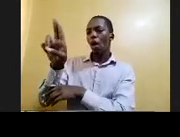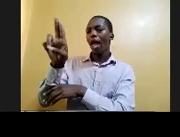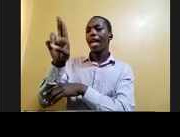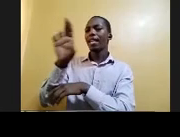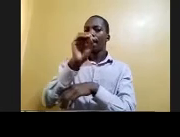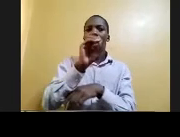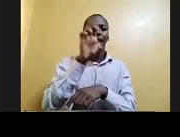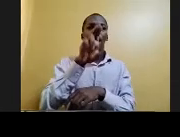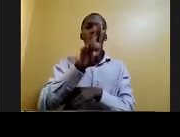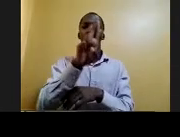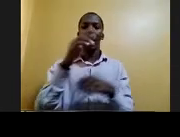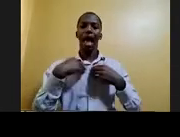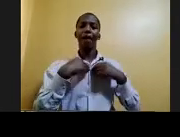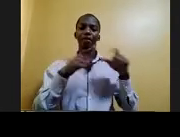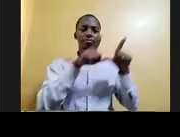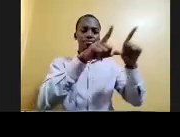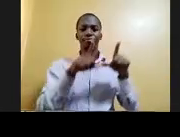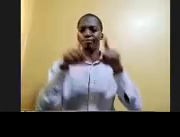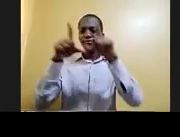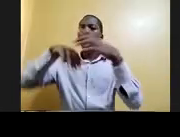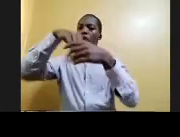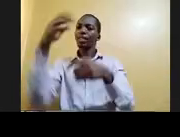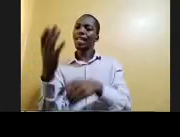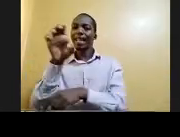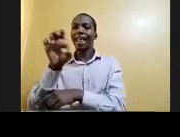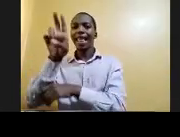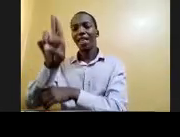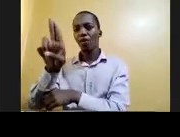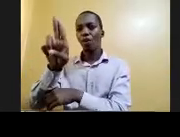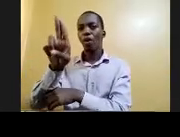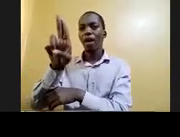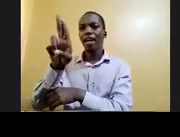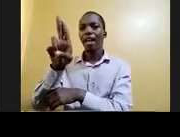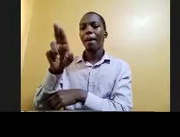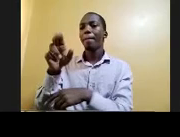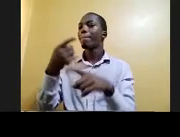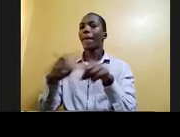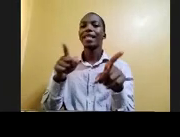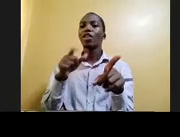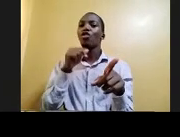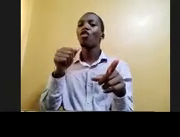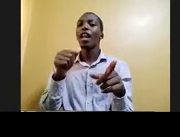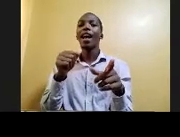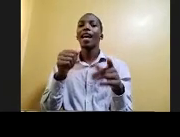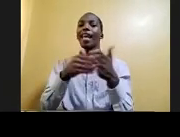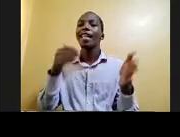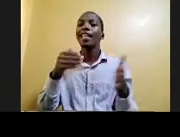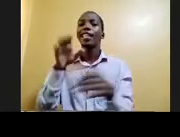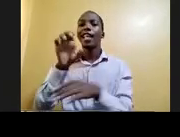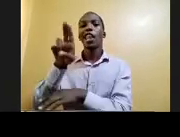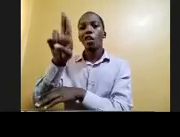and certifications outside the EU, but always now against the EU rules. So you won't have a system, for those of